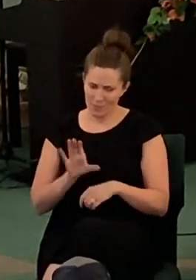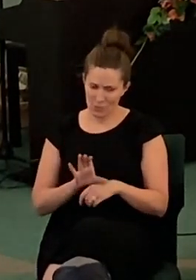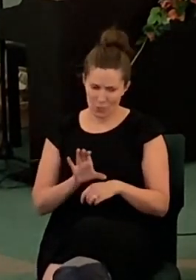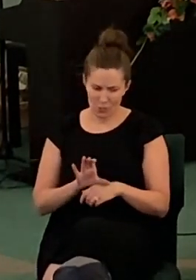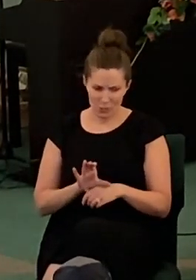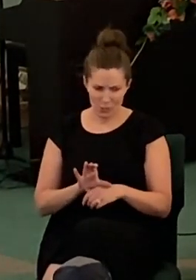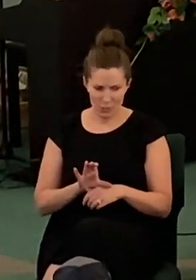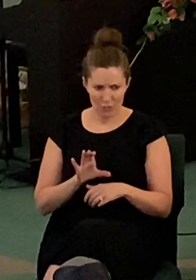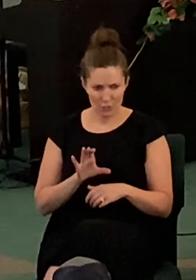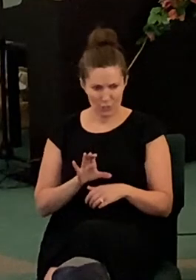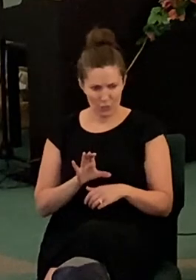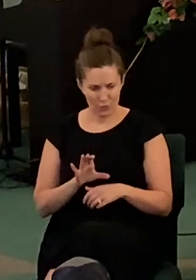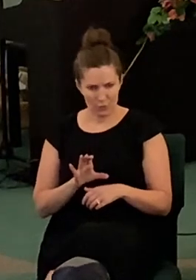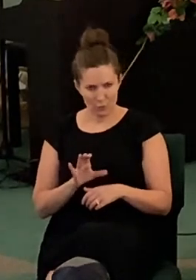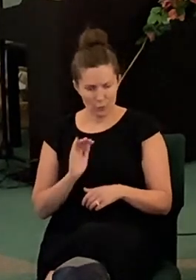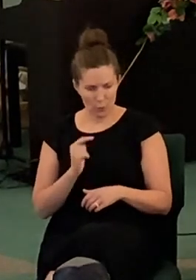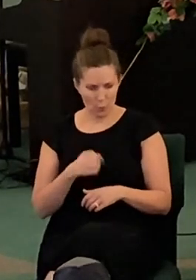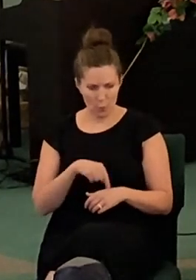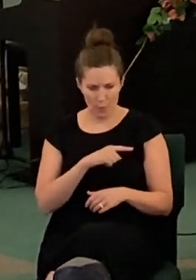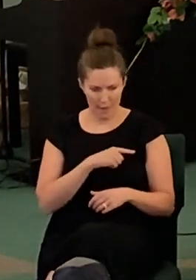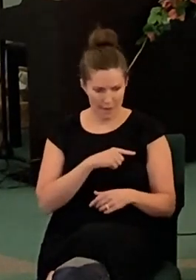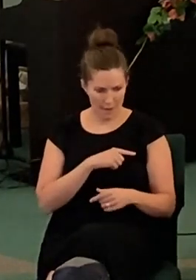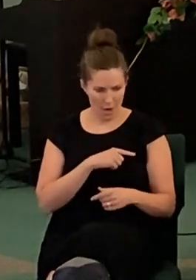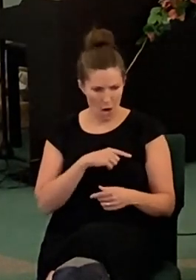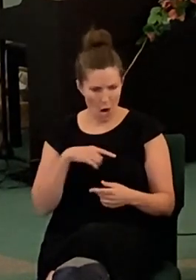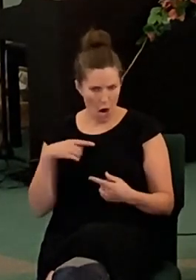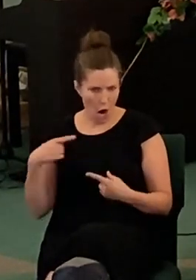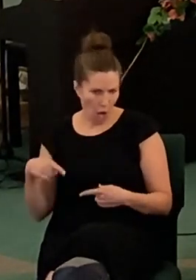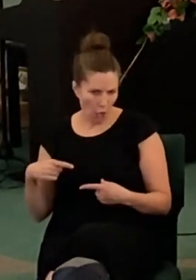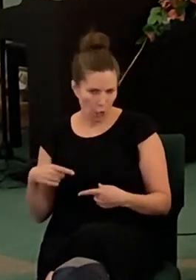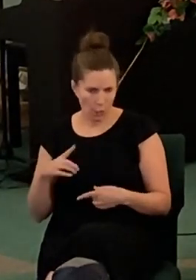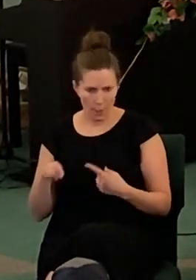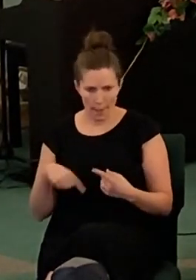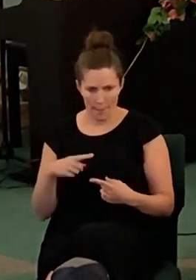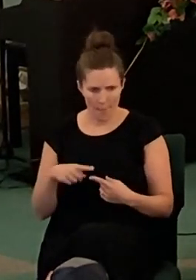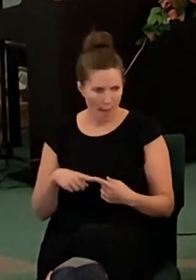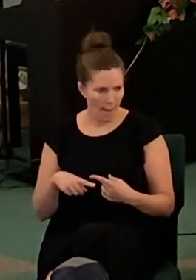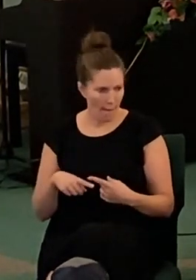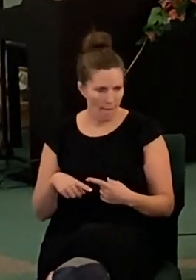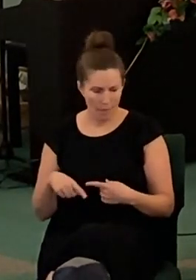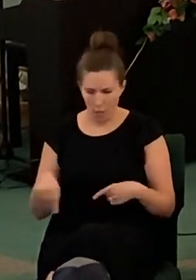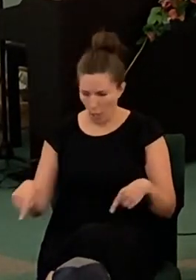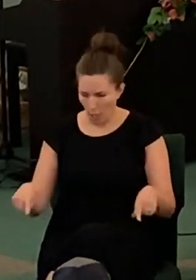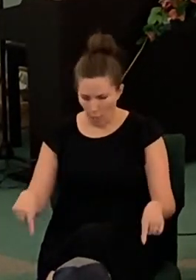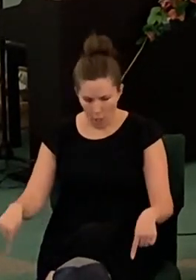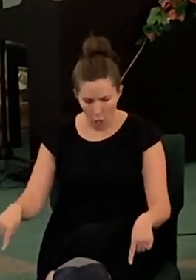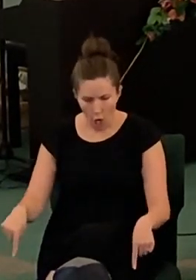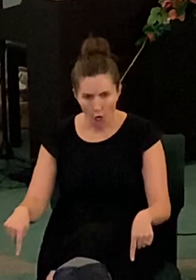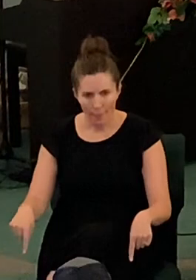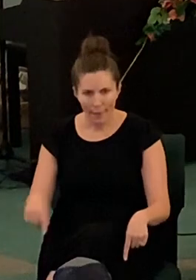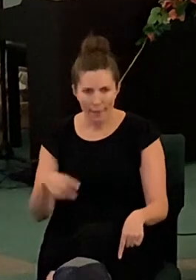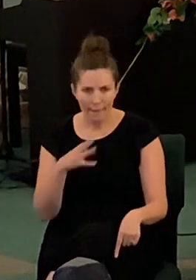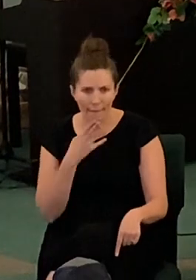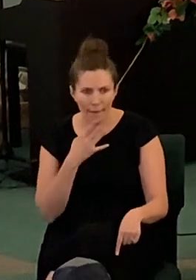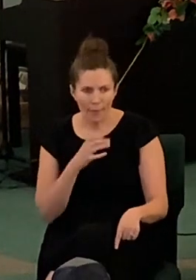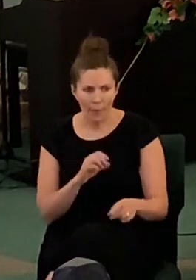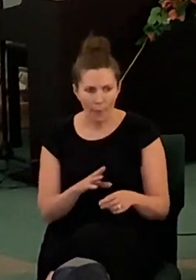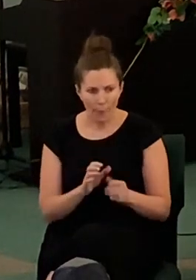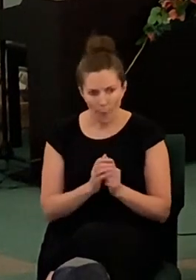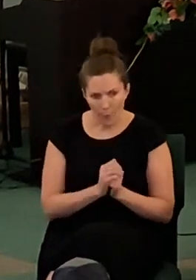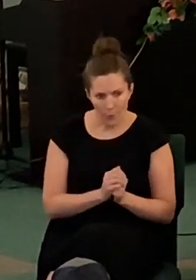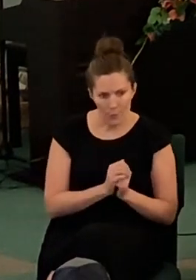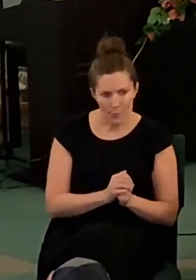the color of carpets, the best Bible translations, or the best types of worship